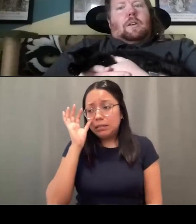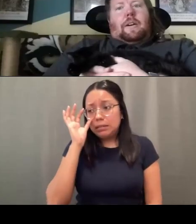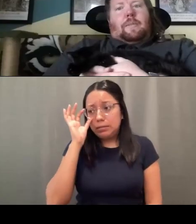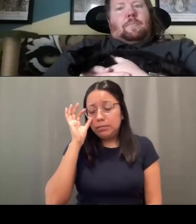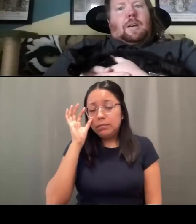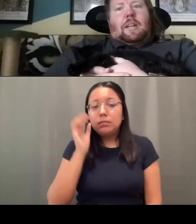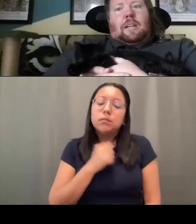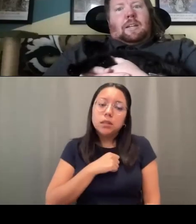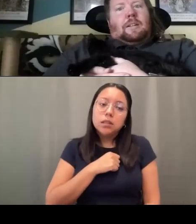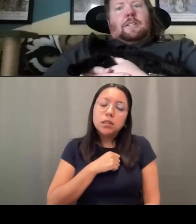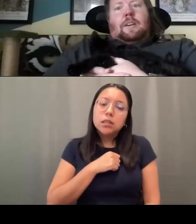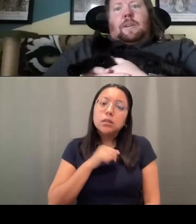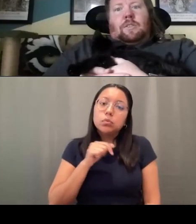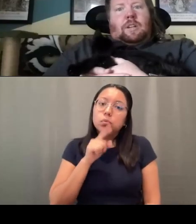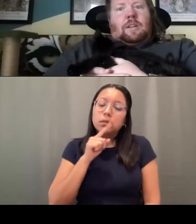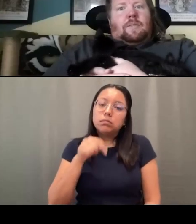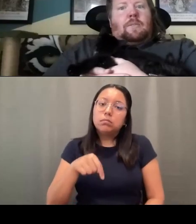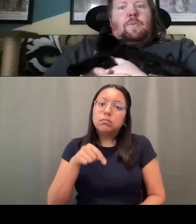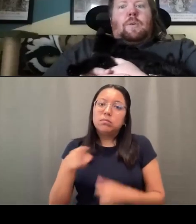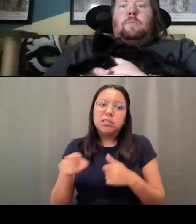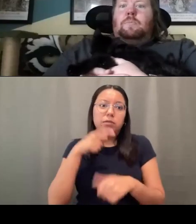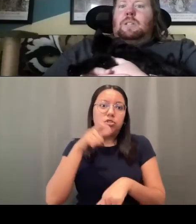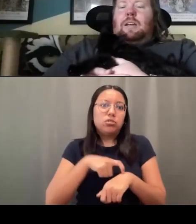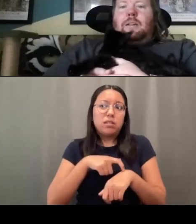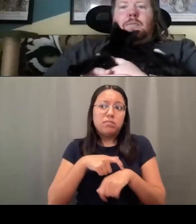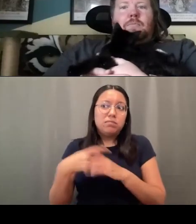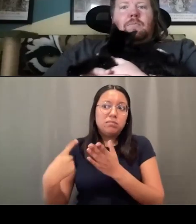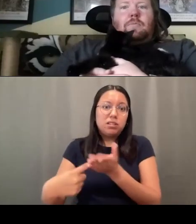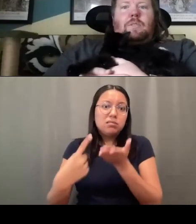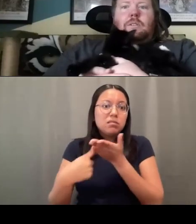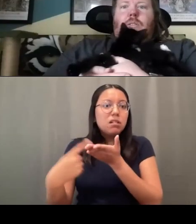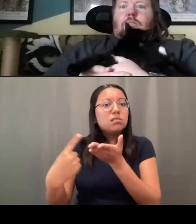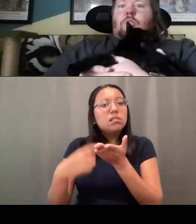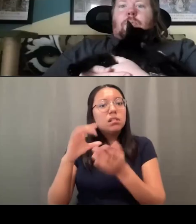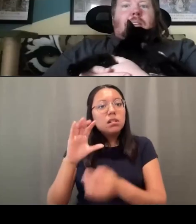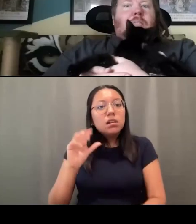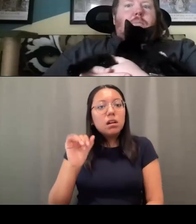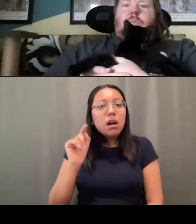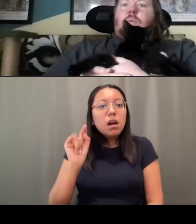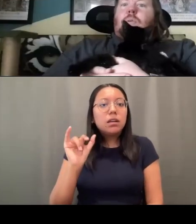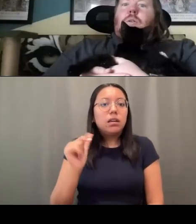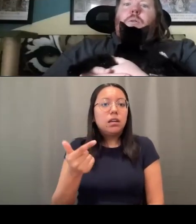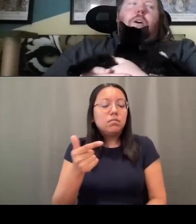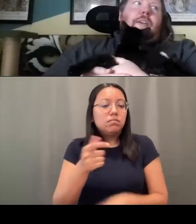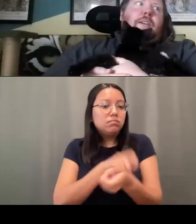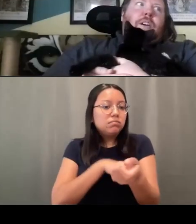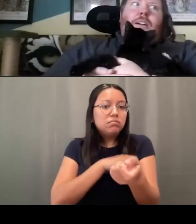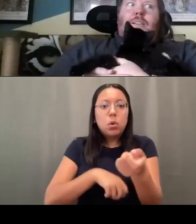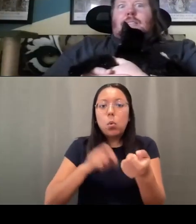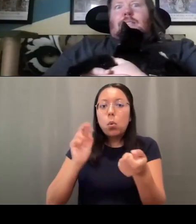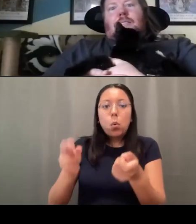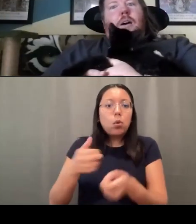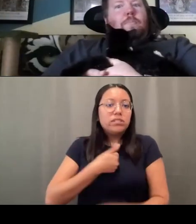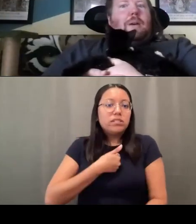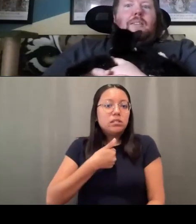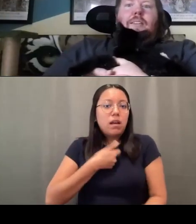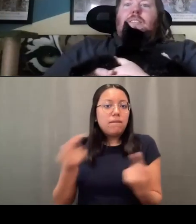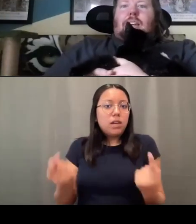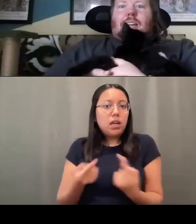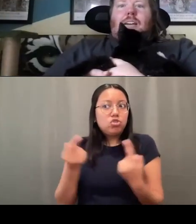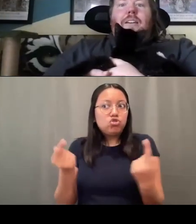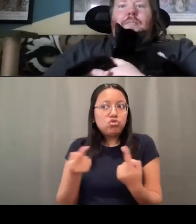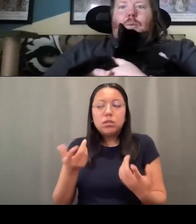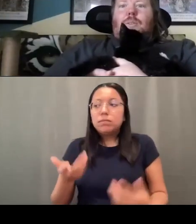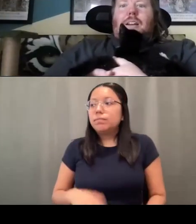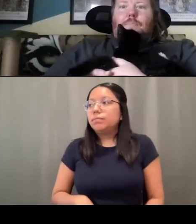about cutting or self-injury of any form? Did I know about this before? Are they trying to stop? I